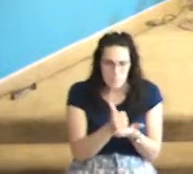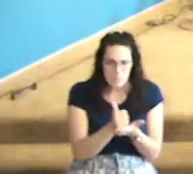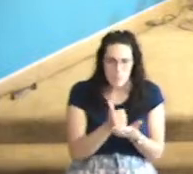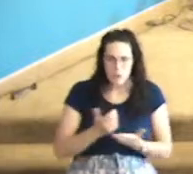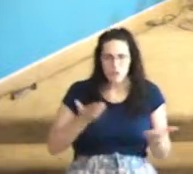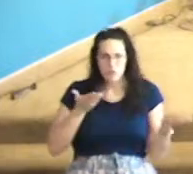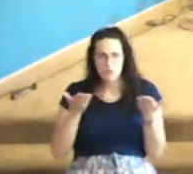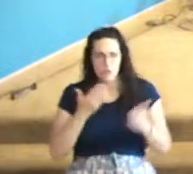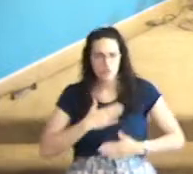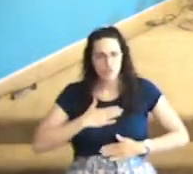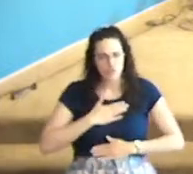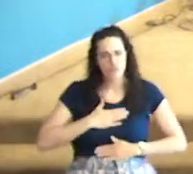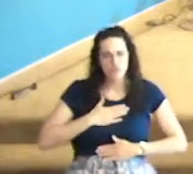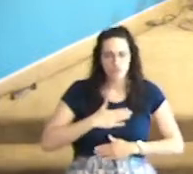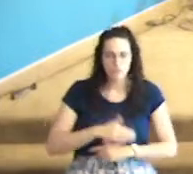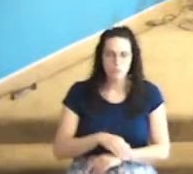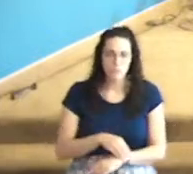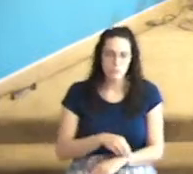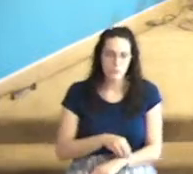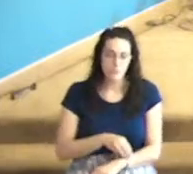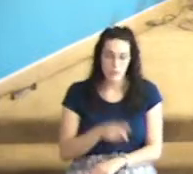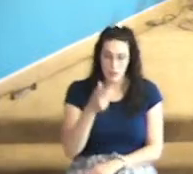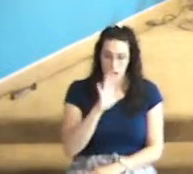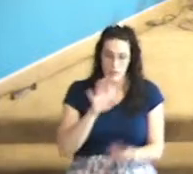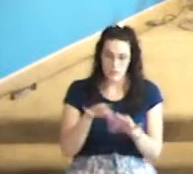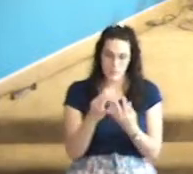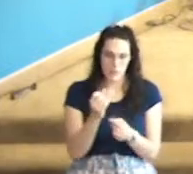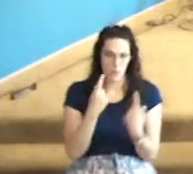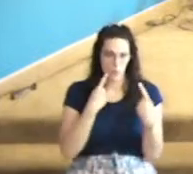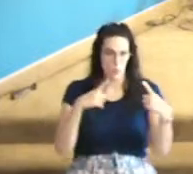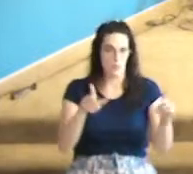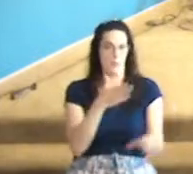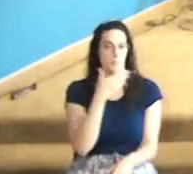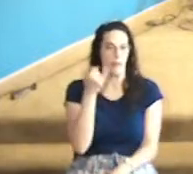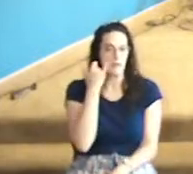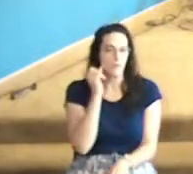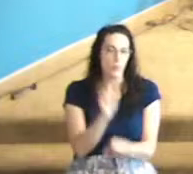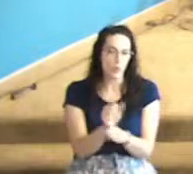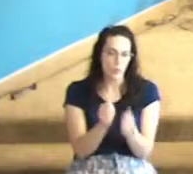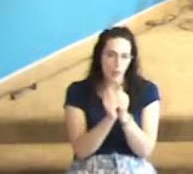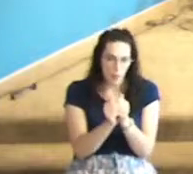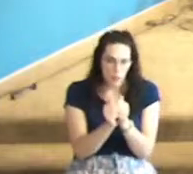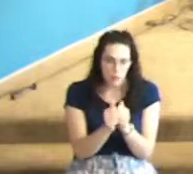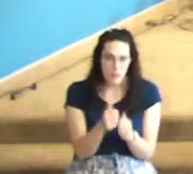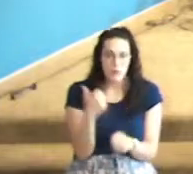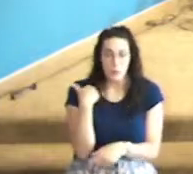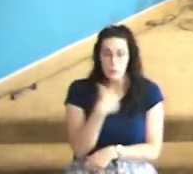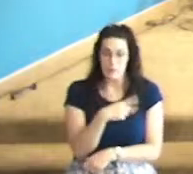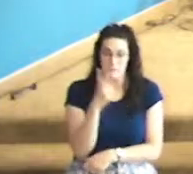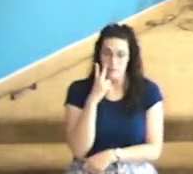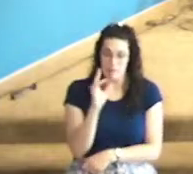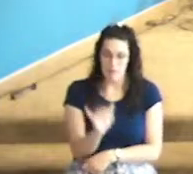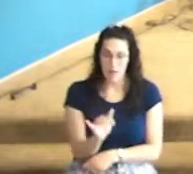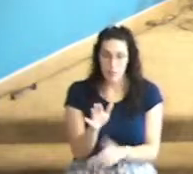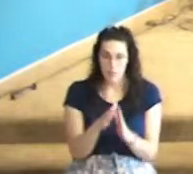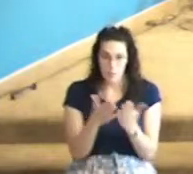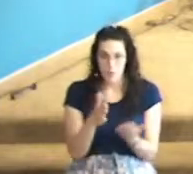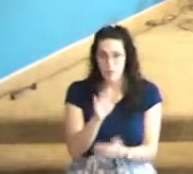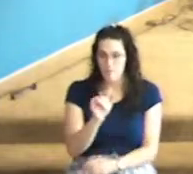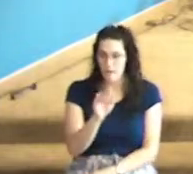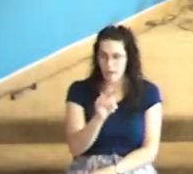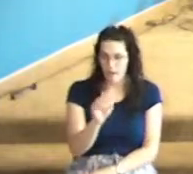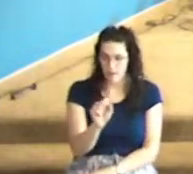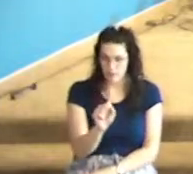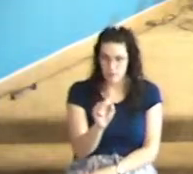joyfully. And God's family works best when we're working together. We see this in the book of Acts, the